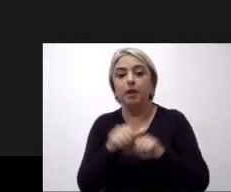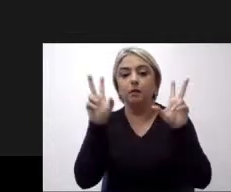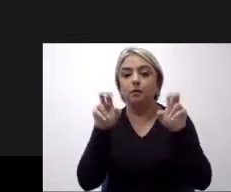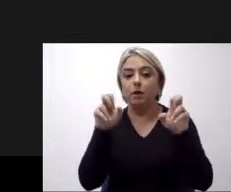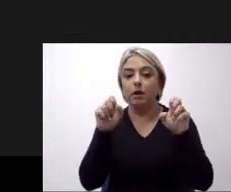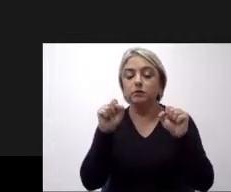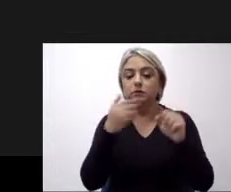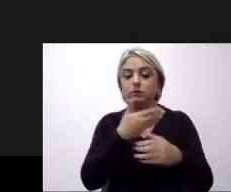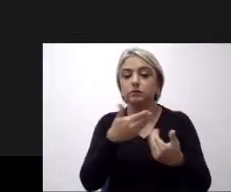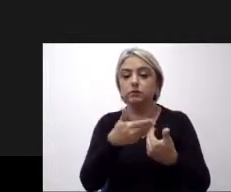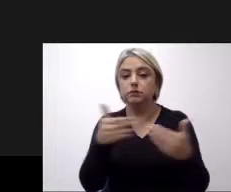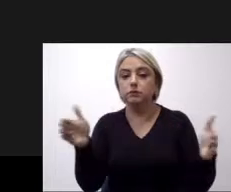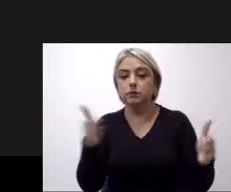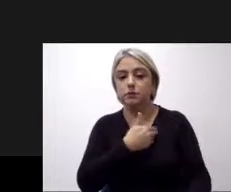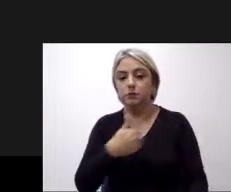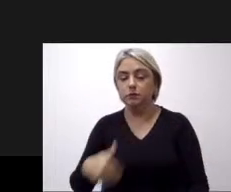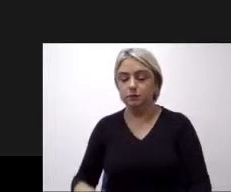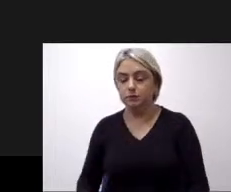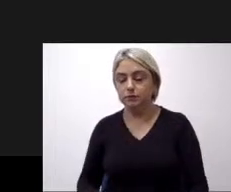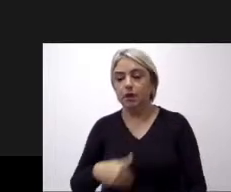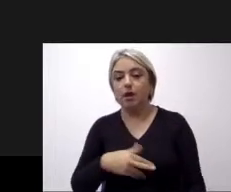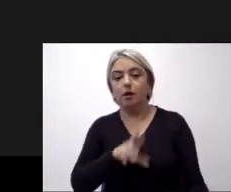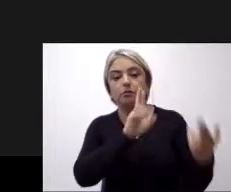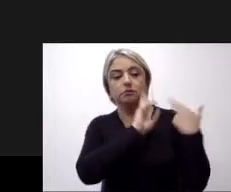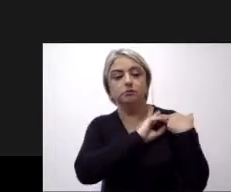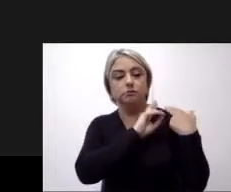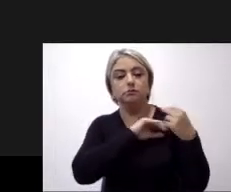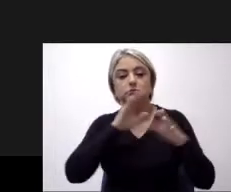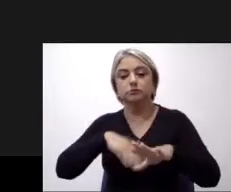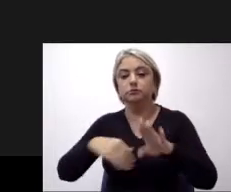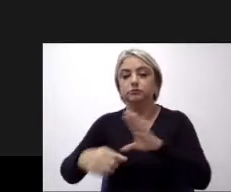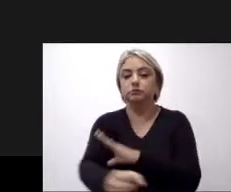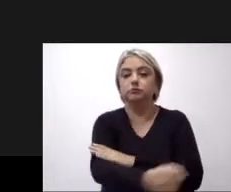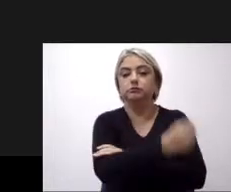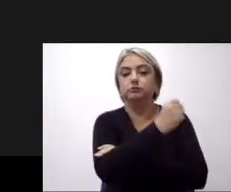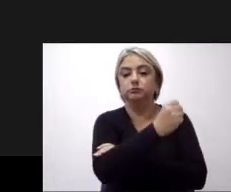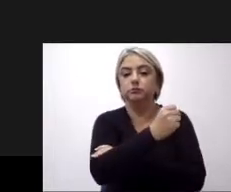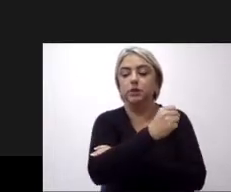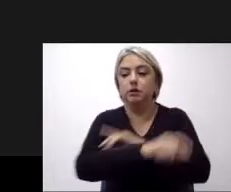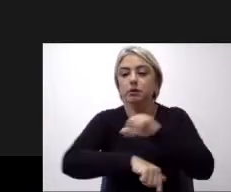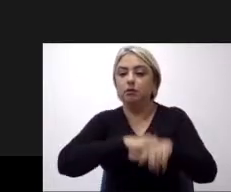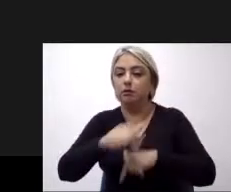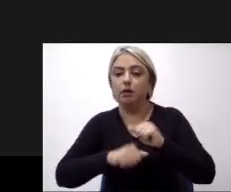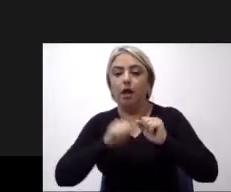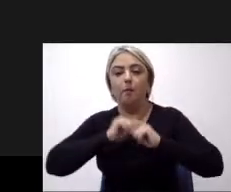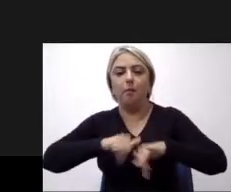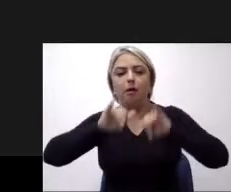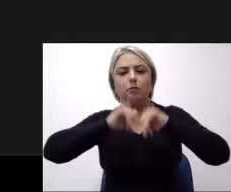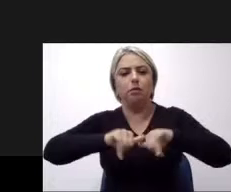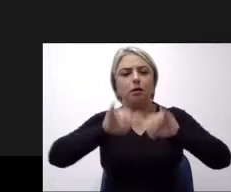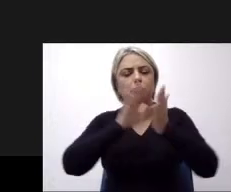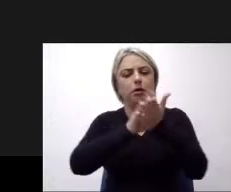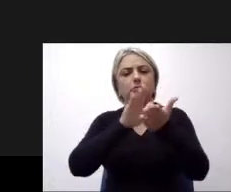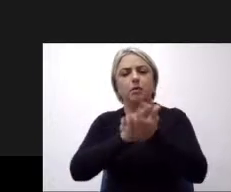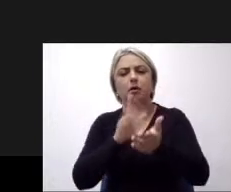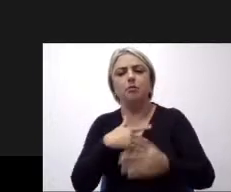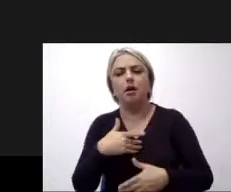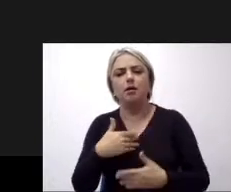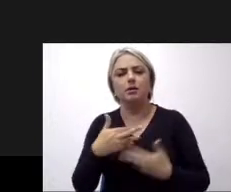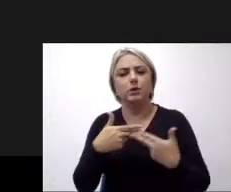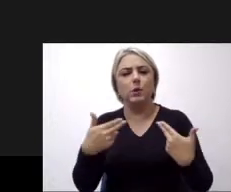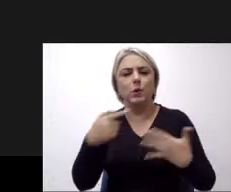feminist movement in this process of publicization of so-called private questions have been highlighted